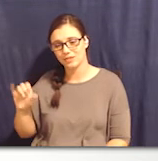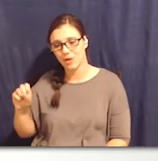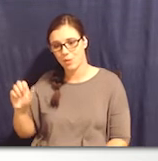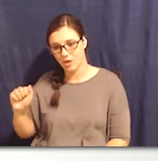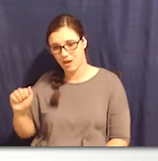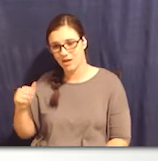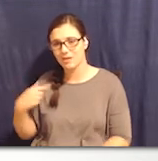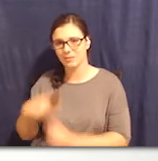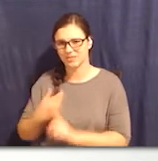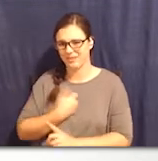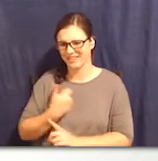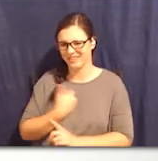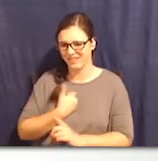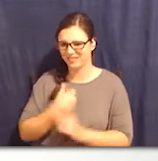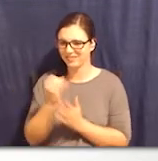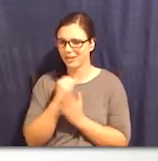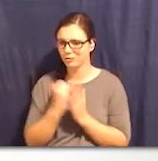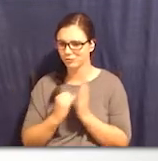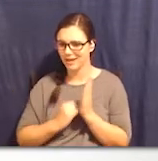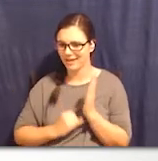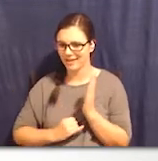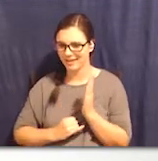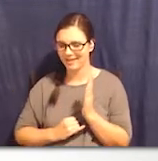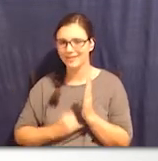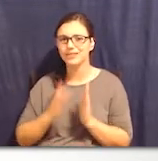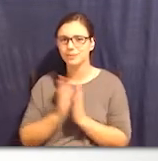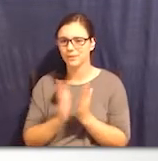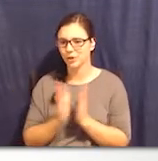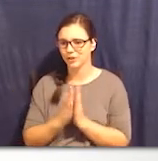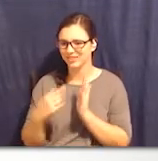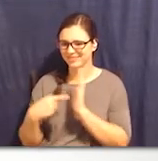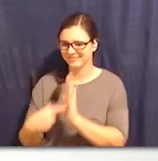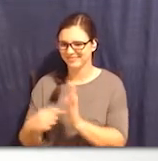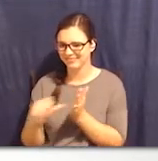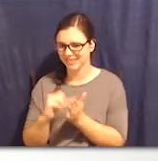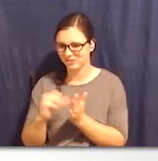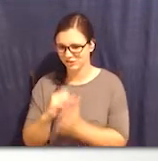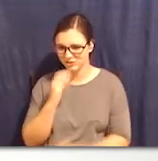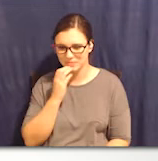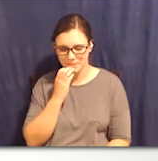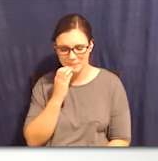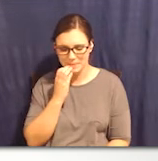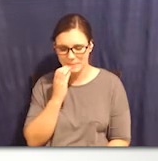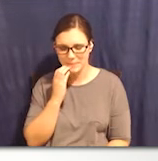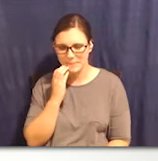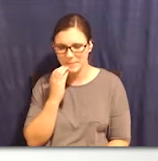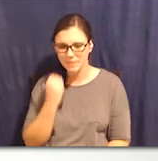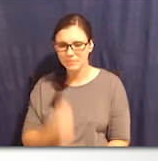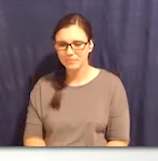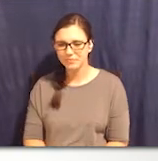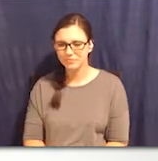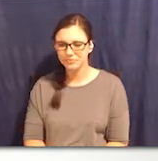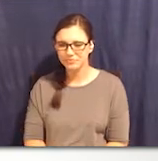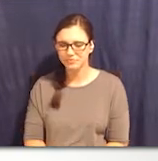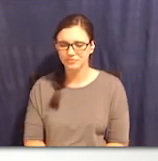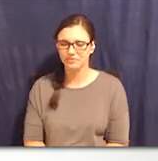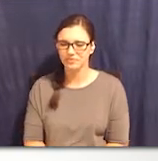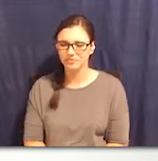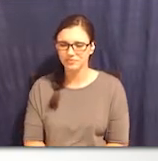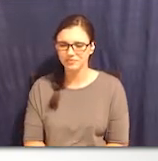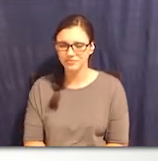Mikoto Ozawa, and myself. Here's the book, and here are the